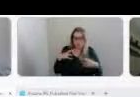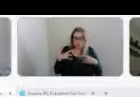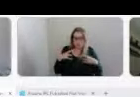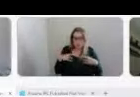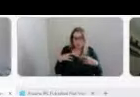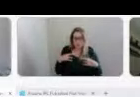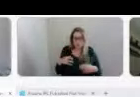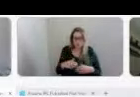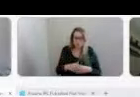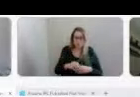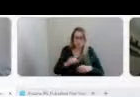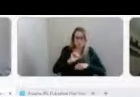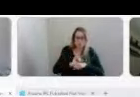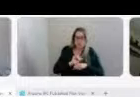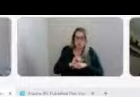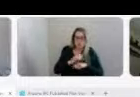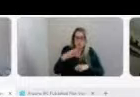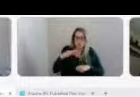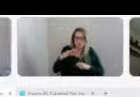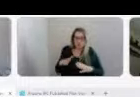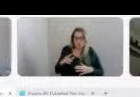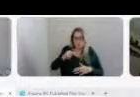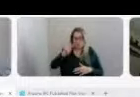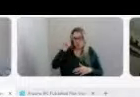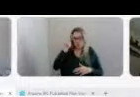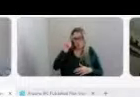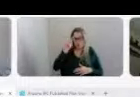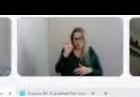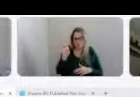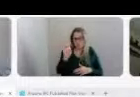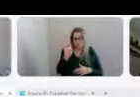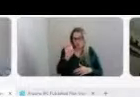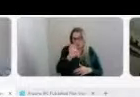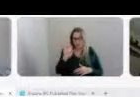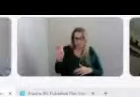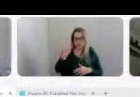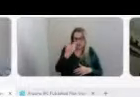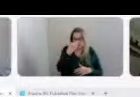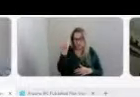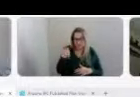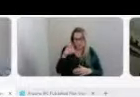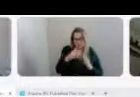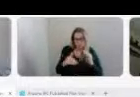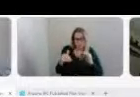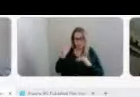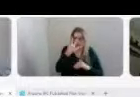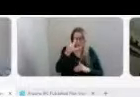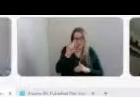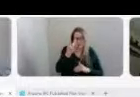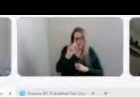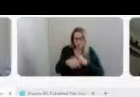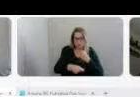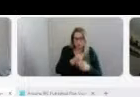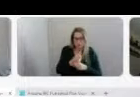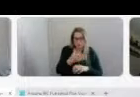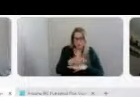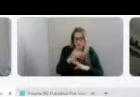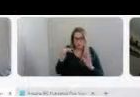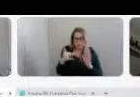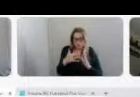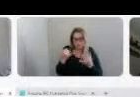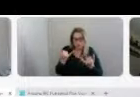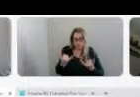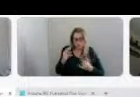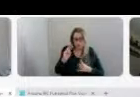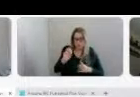who's lived worked and volunteered in north and northeast tucson for over 31 years after studying the current